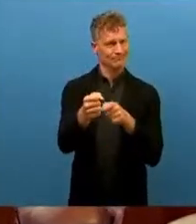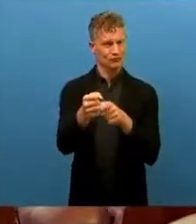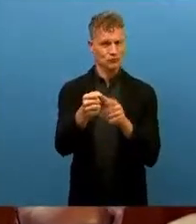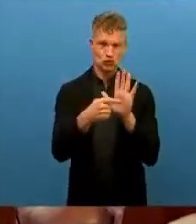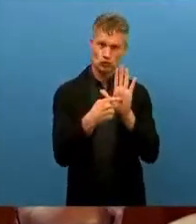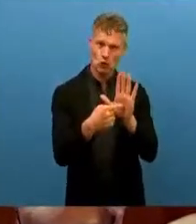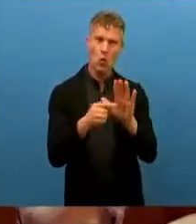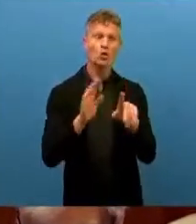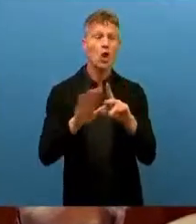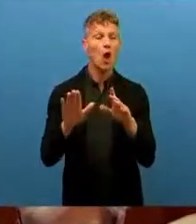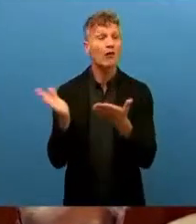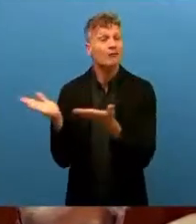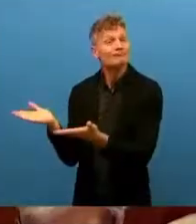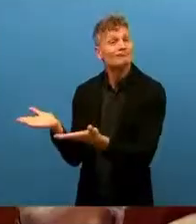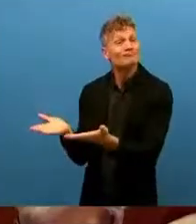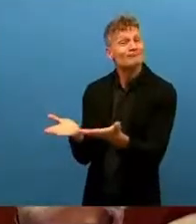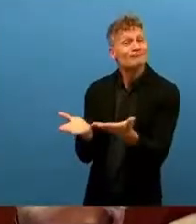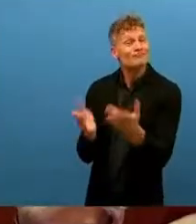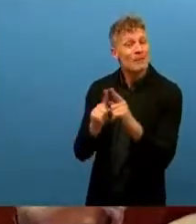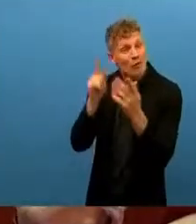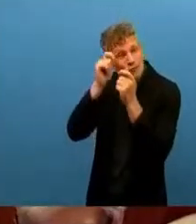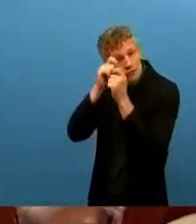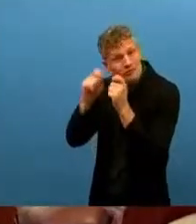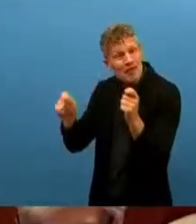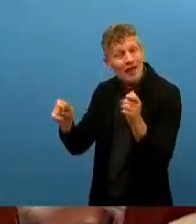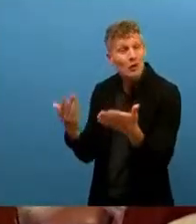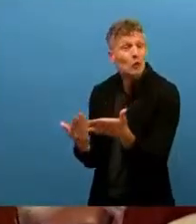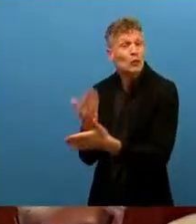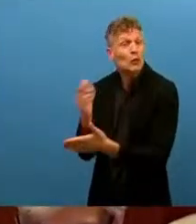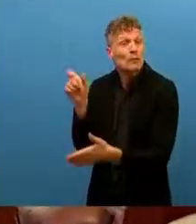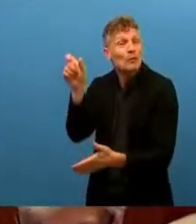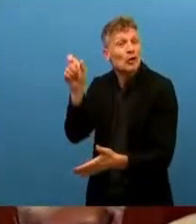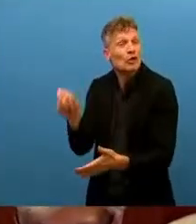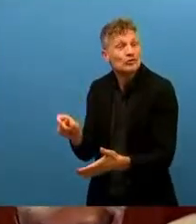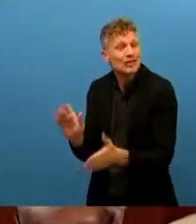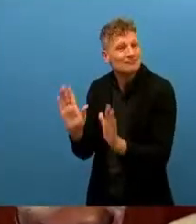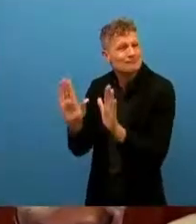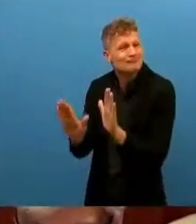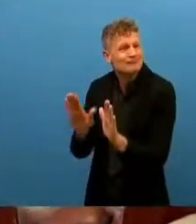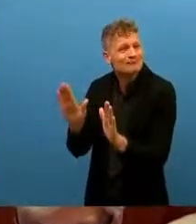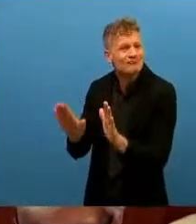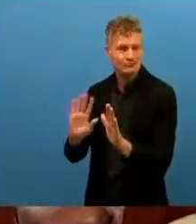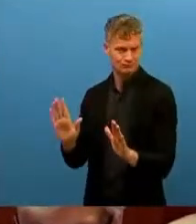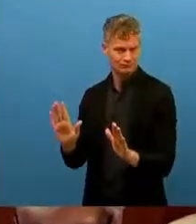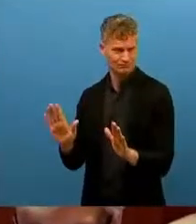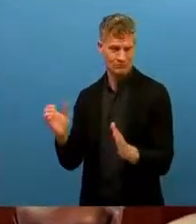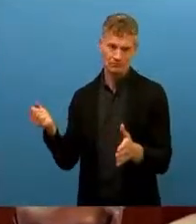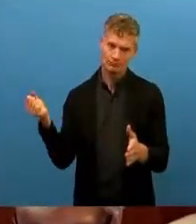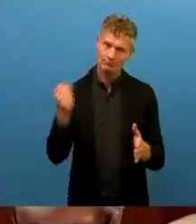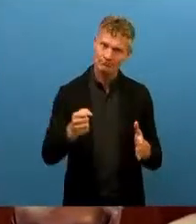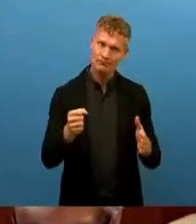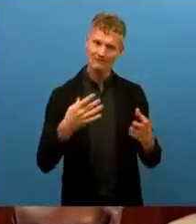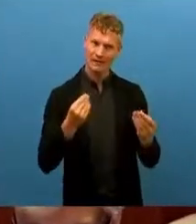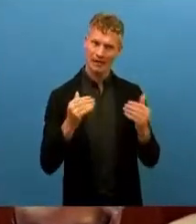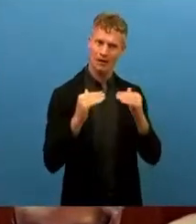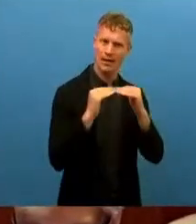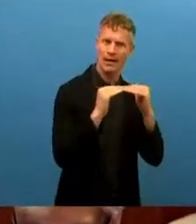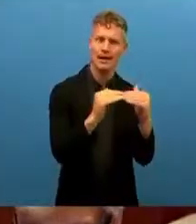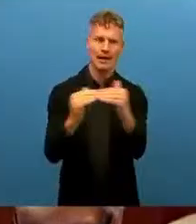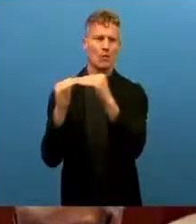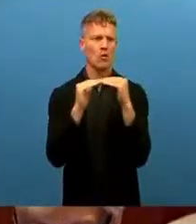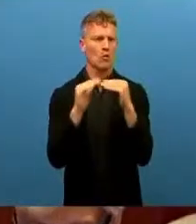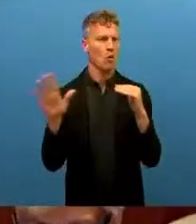but as rightful actors in the architecture of human rights. Allow me to conclude with expressing my heartfelt thanks to